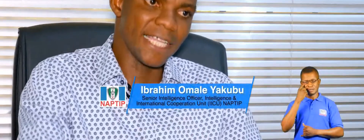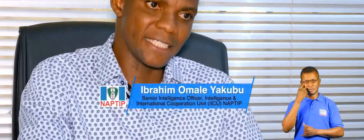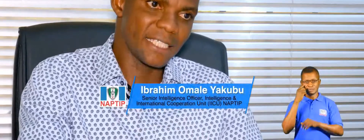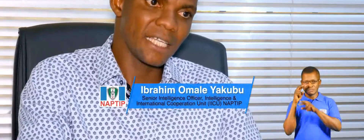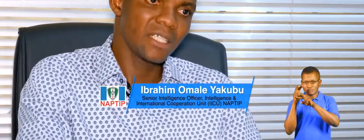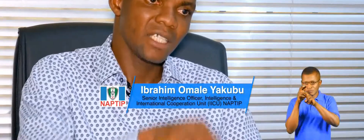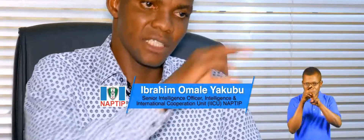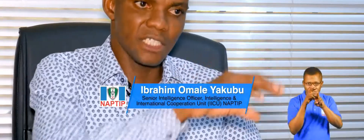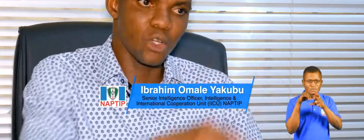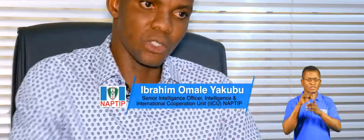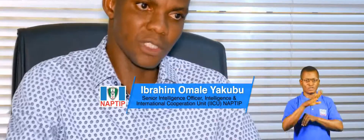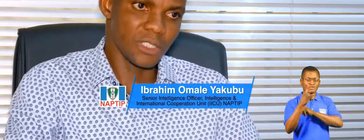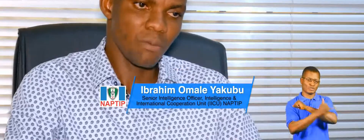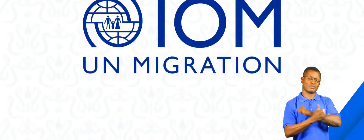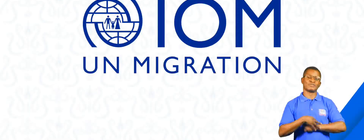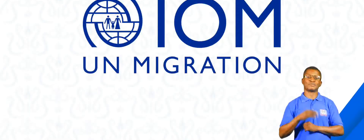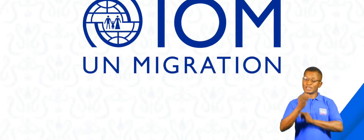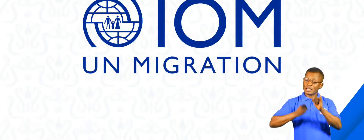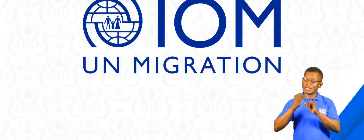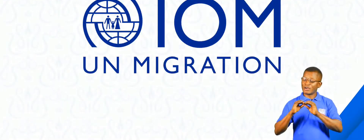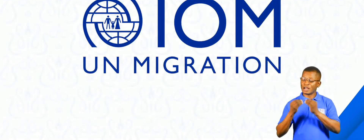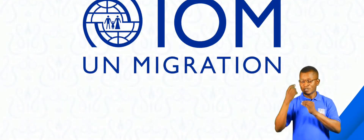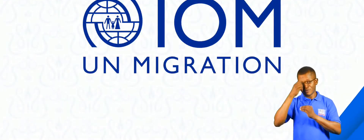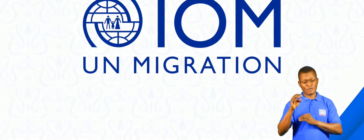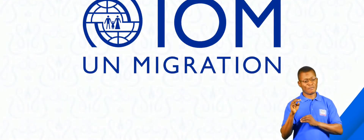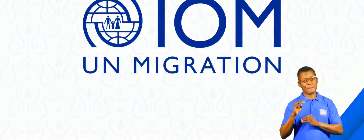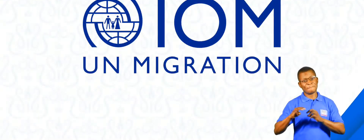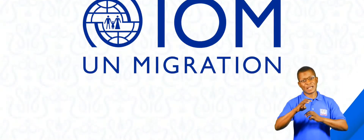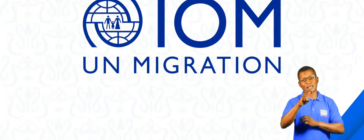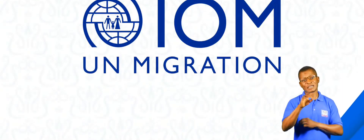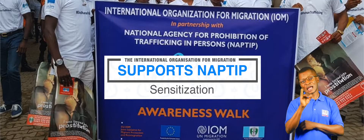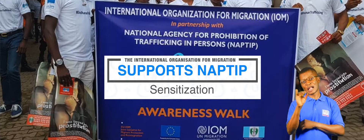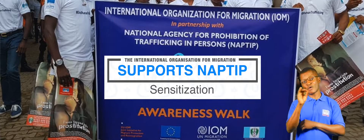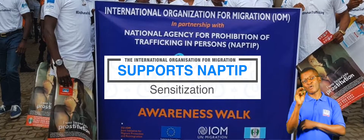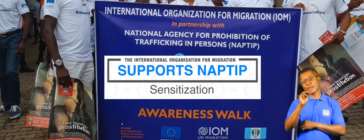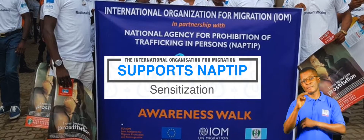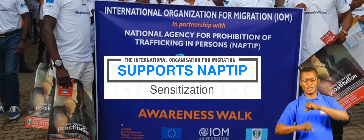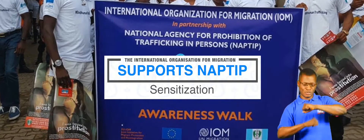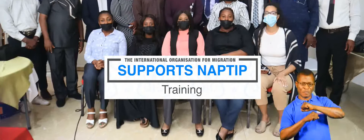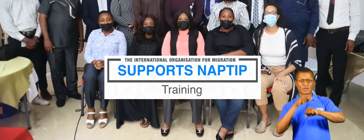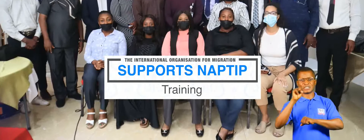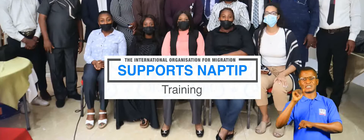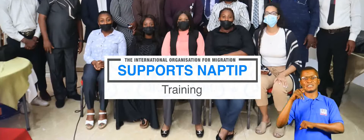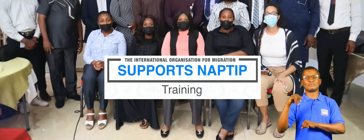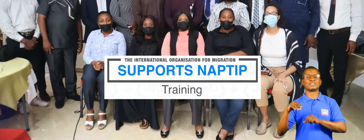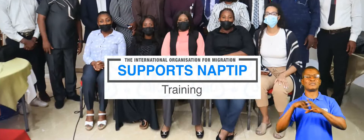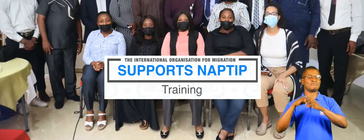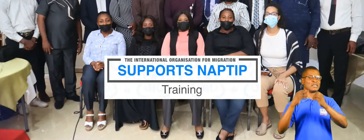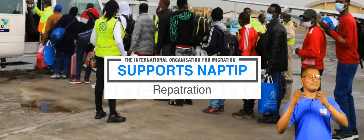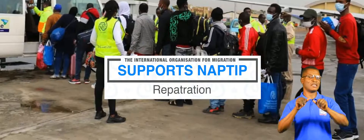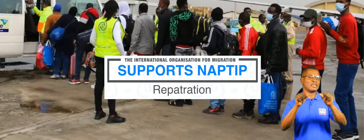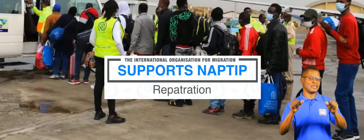our eyes in these countries. The International Organization for Migration, IOM, is supporting NAPTIP